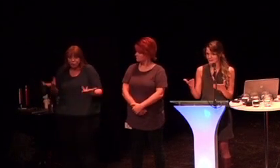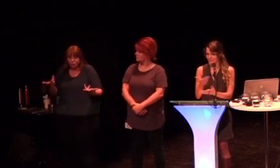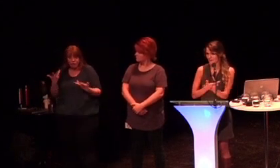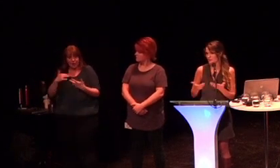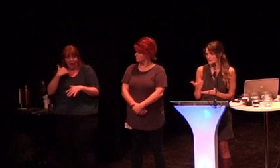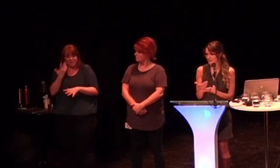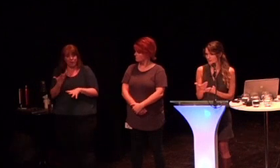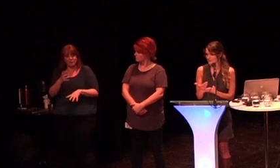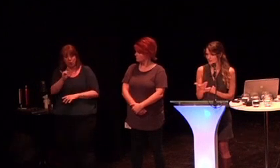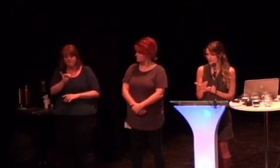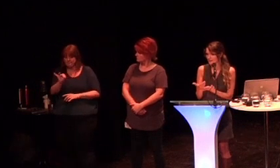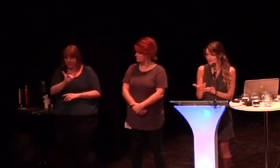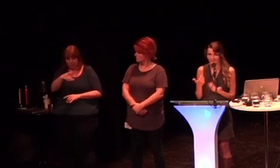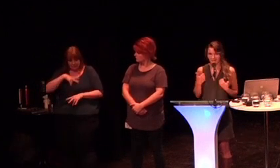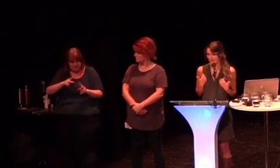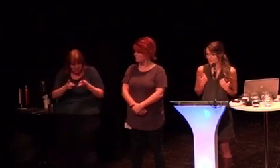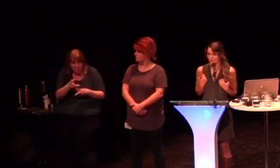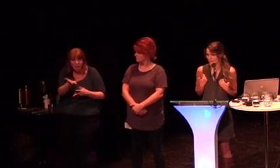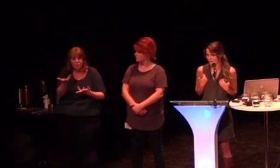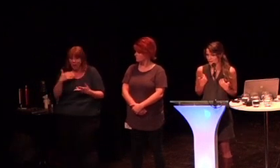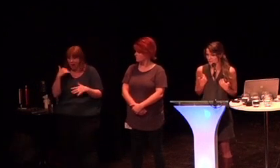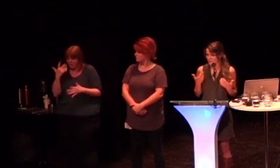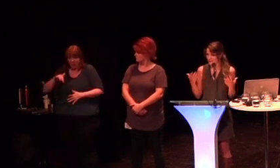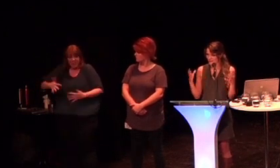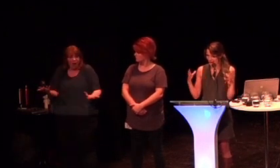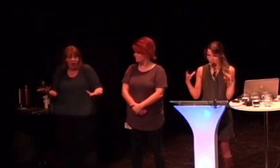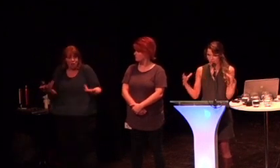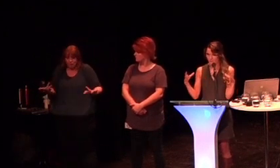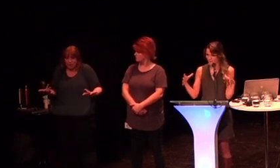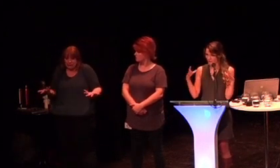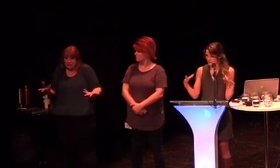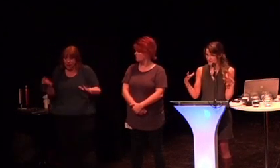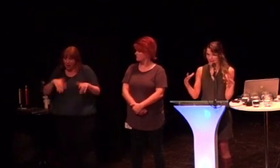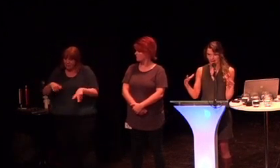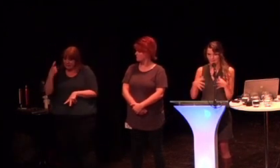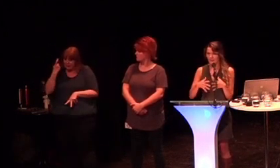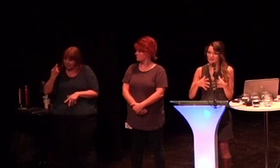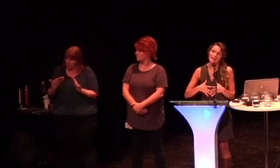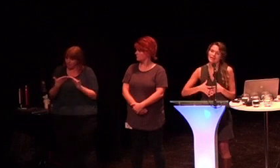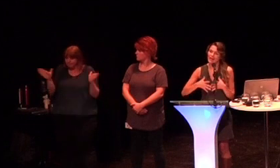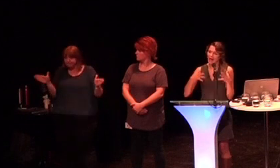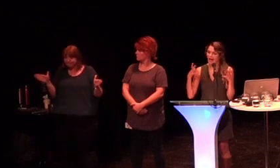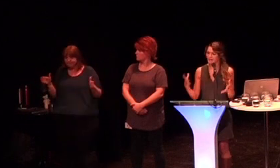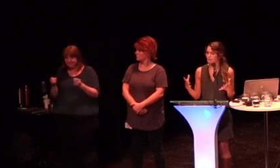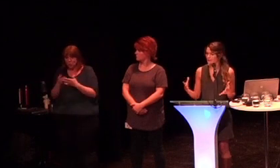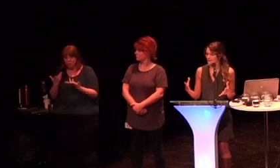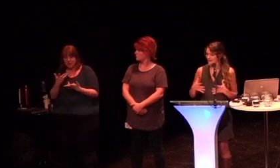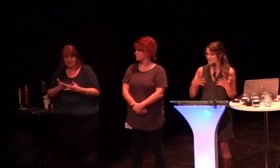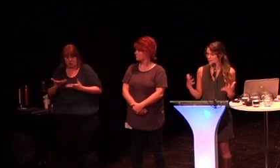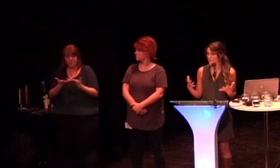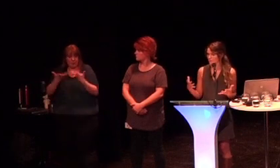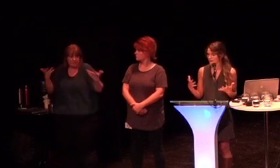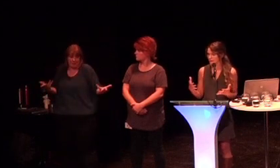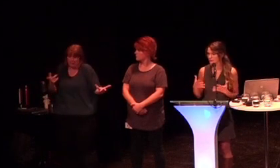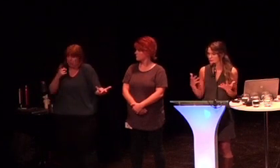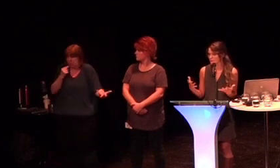the scenes things that Petra needed interpreting, technically, you've already got an interpreter. And it was just about looking at that and making it as big as